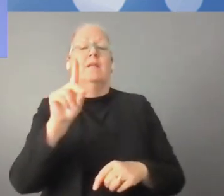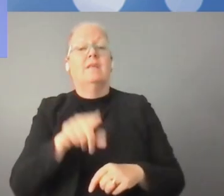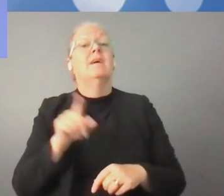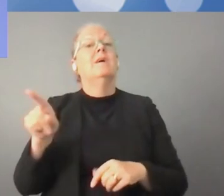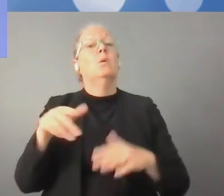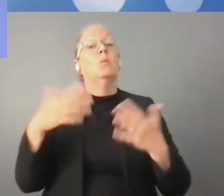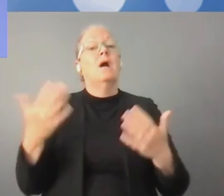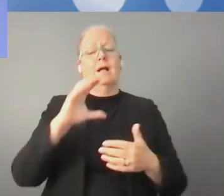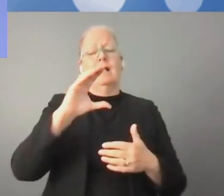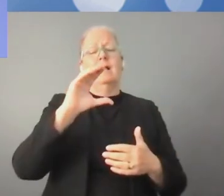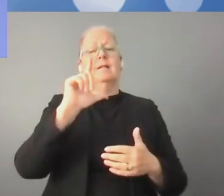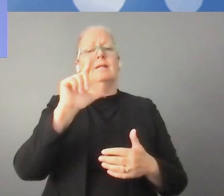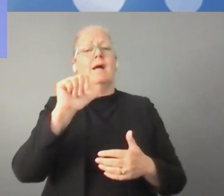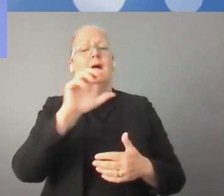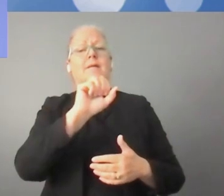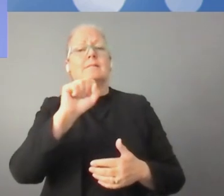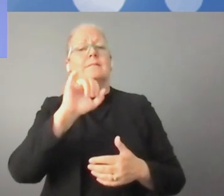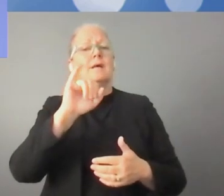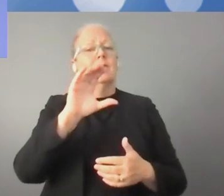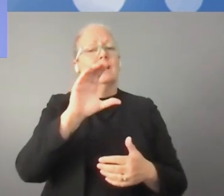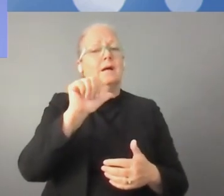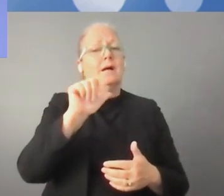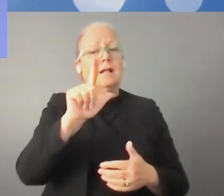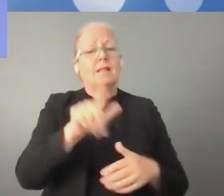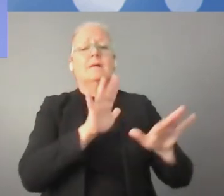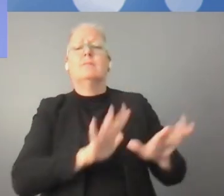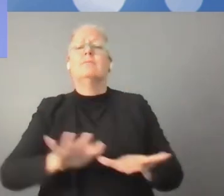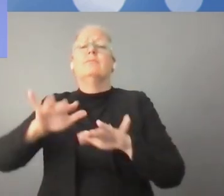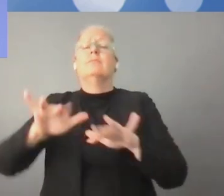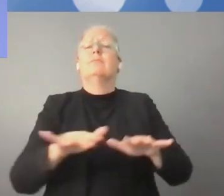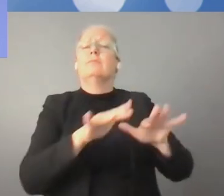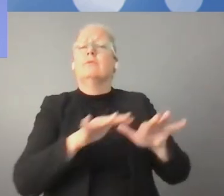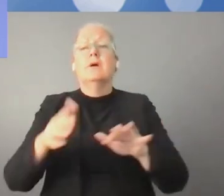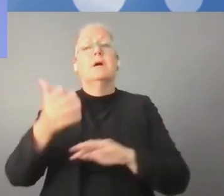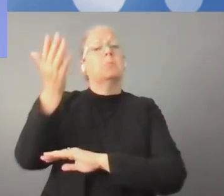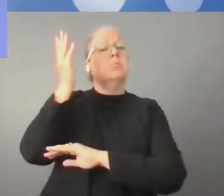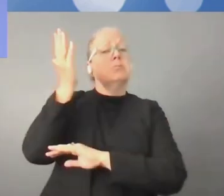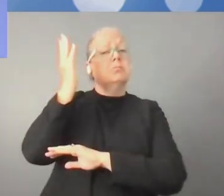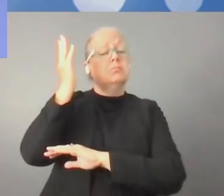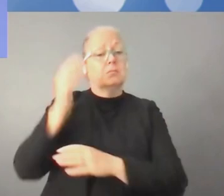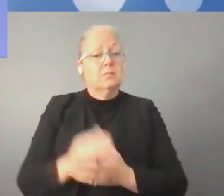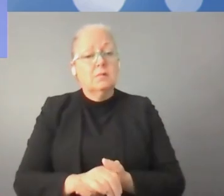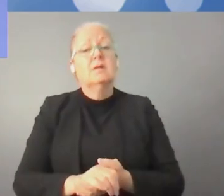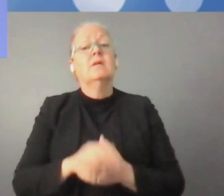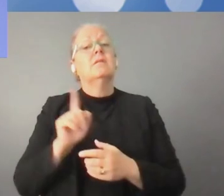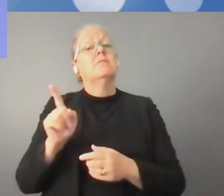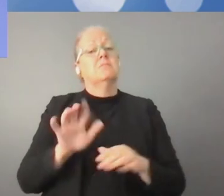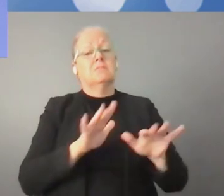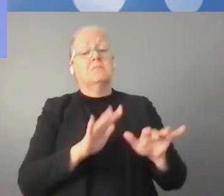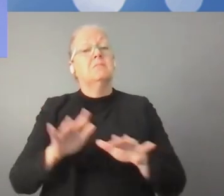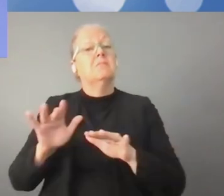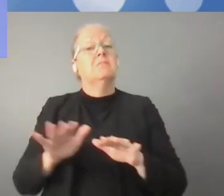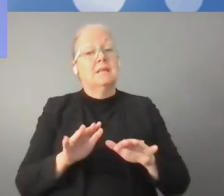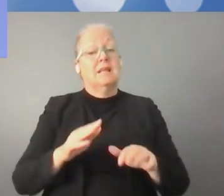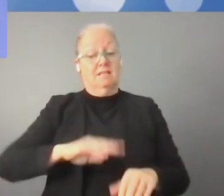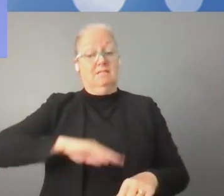composer, conductor, as well as entrepreneur and public speaker. He started playing piano at the age of 14,